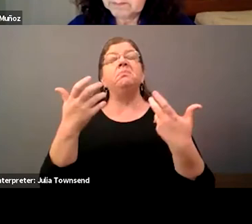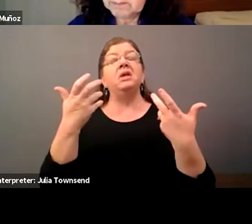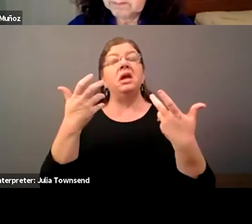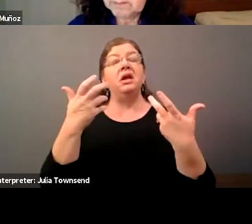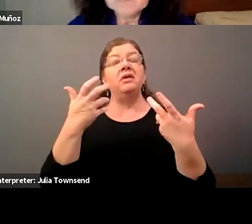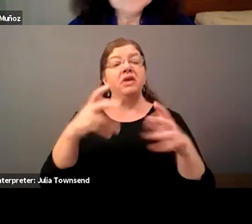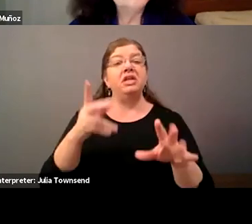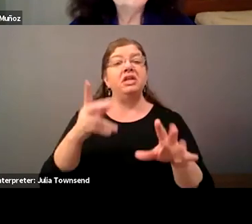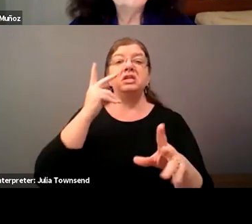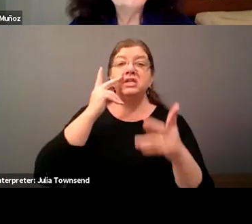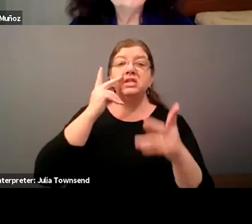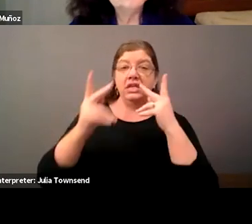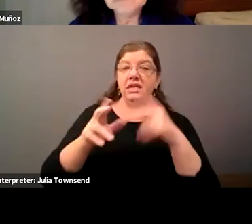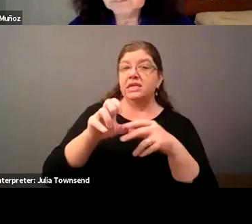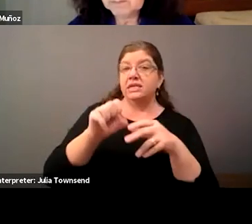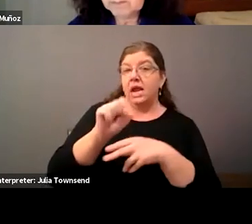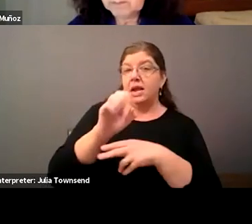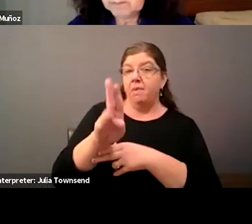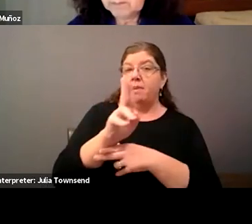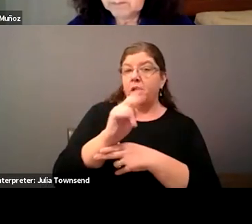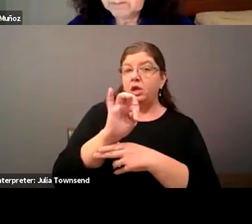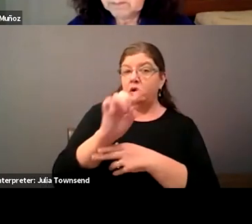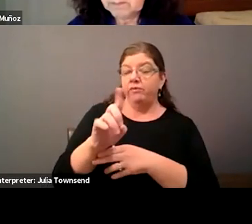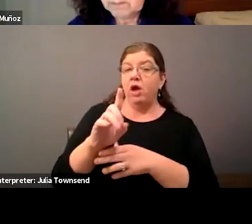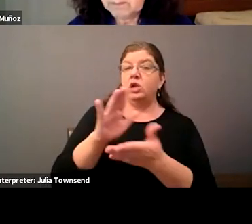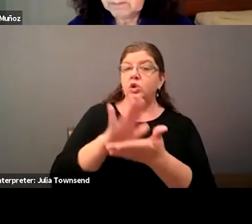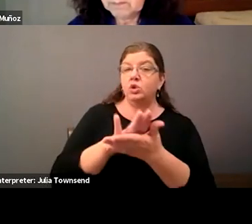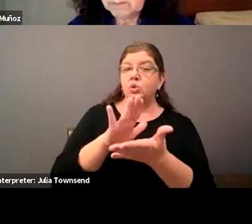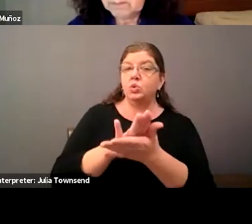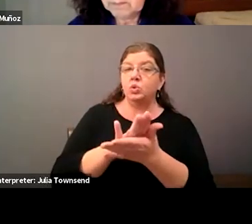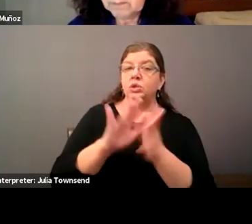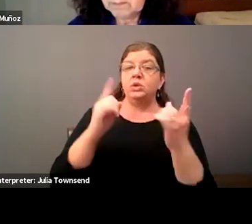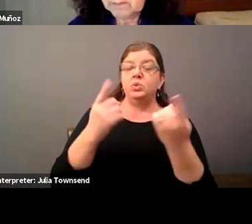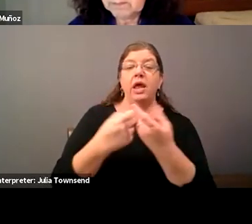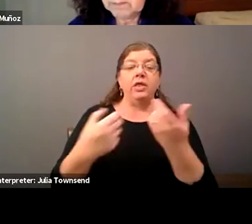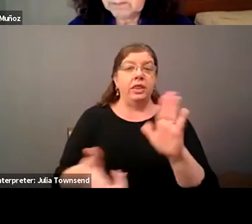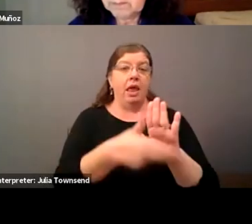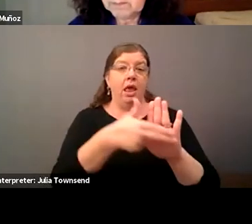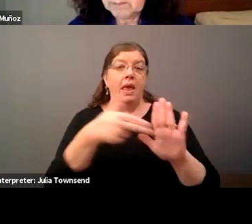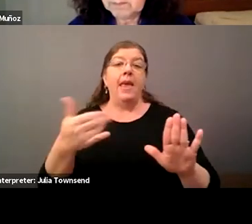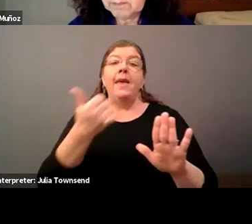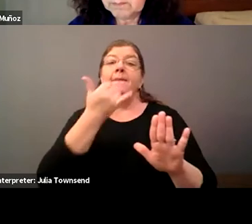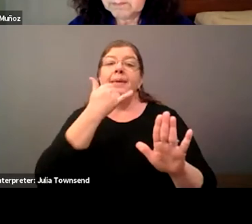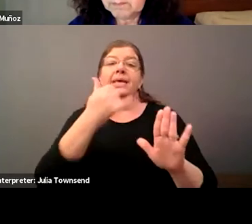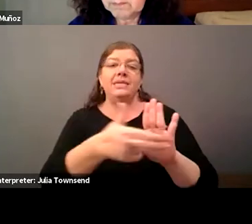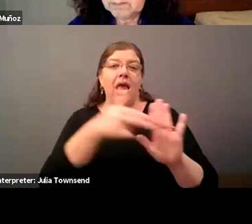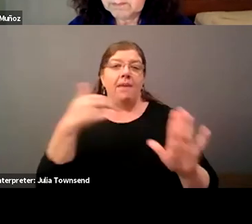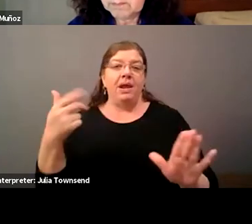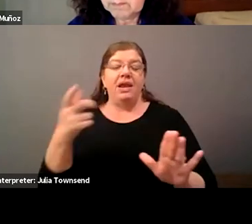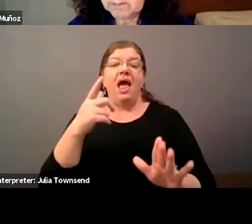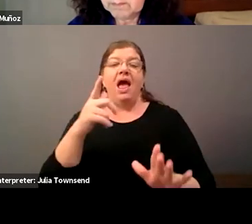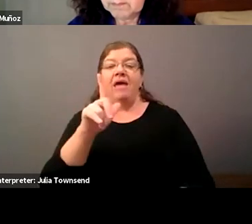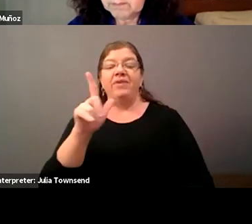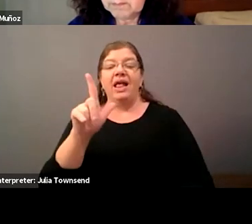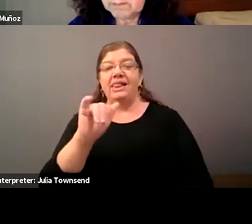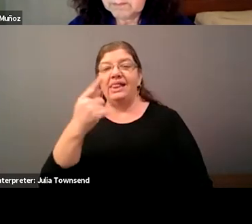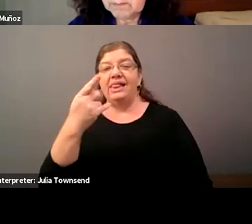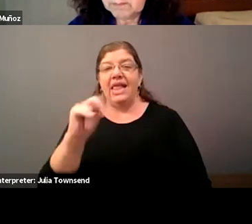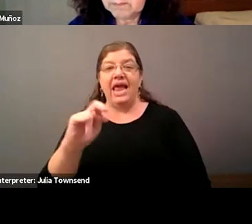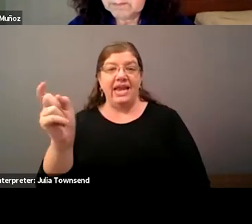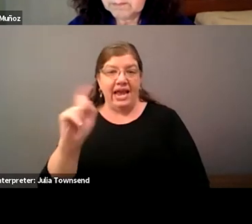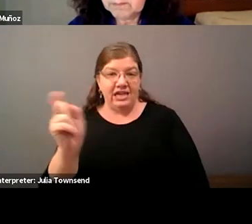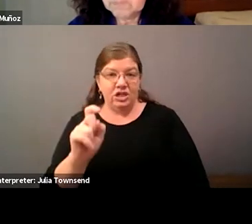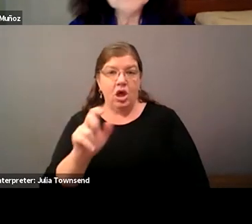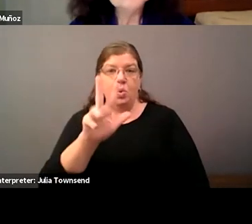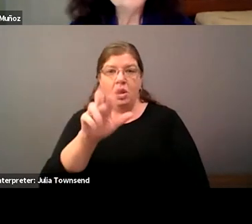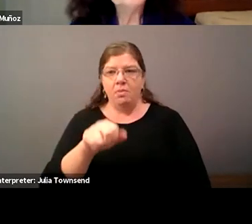barbara's unified school district the mislabeling of latinx students at 3.4 43 times the